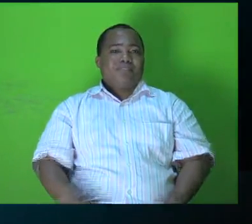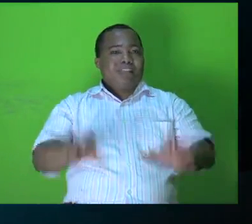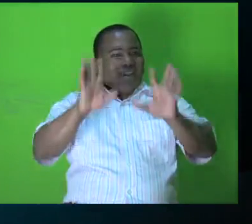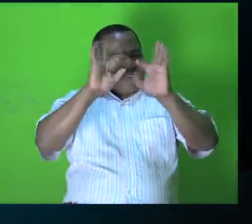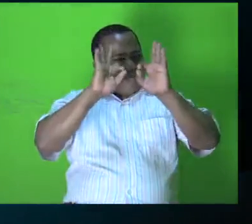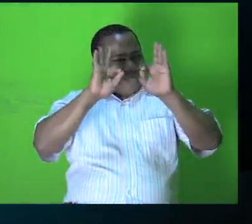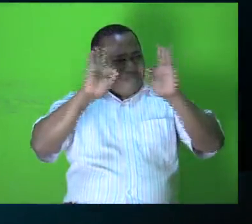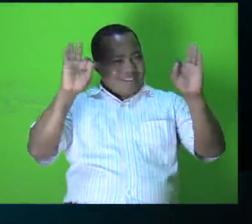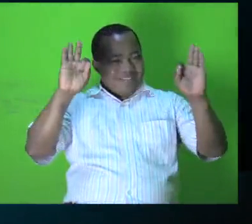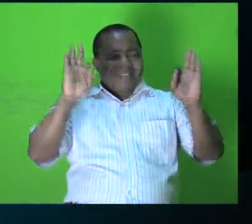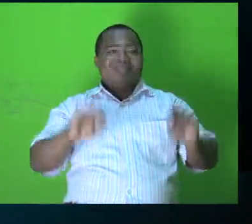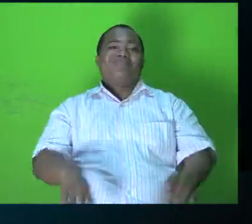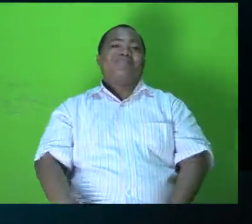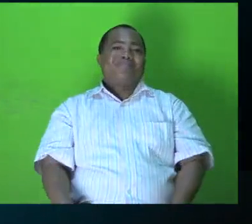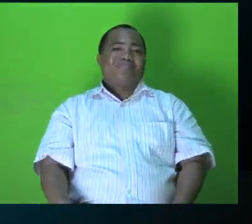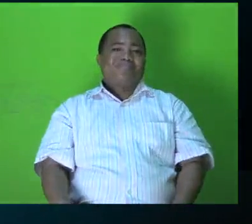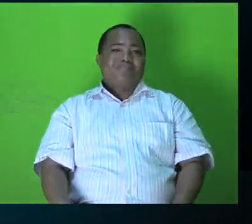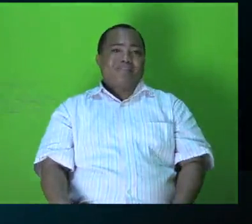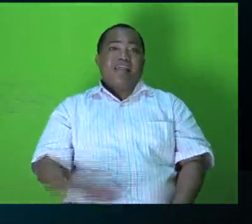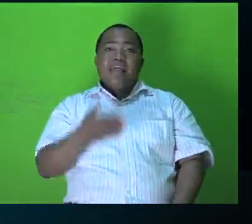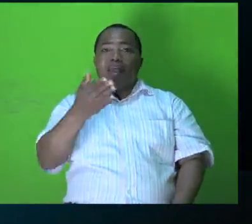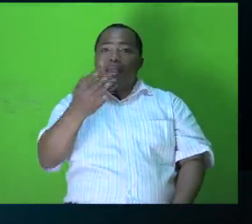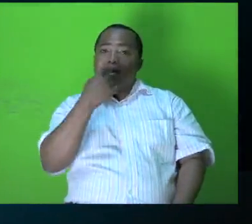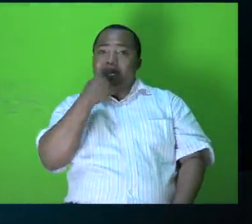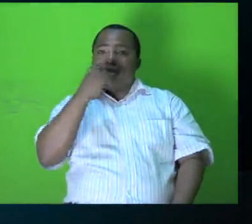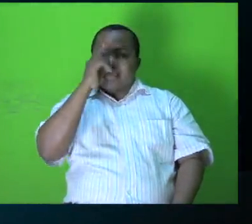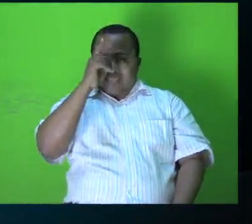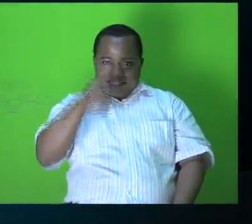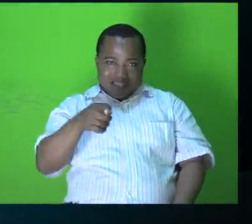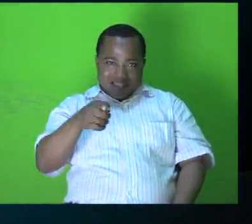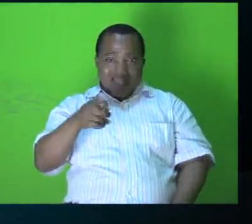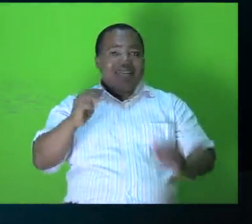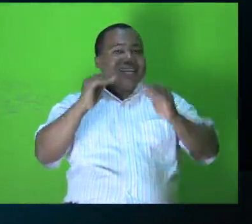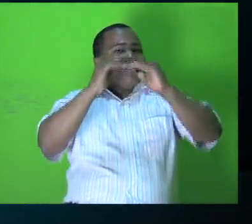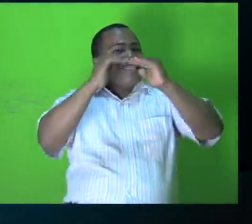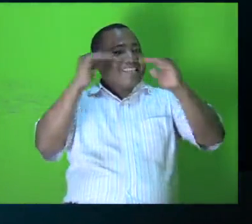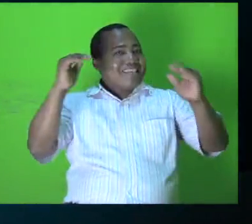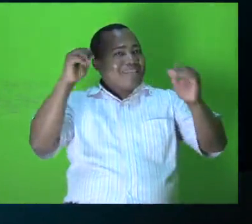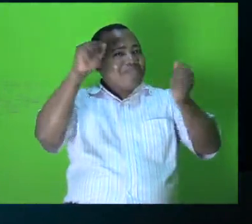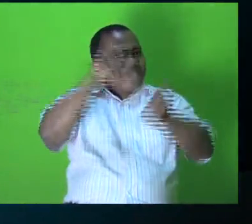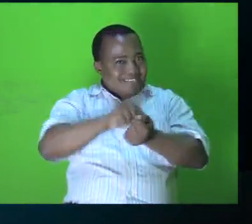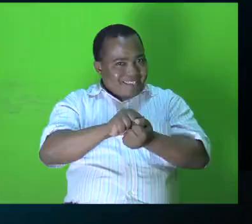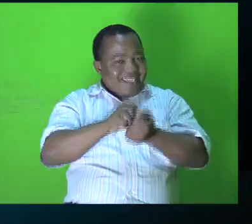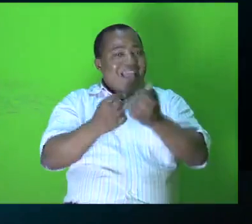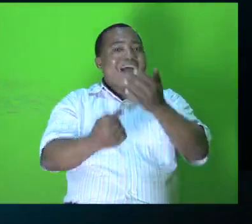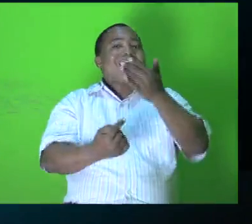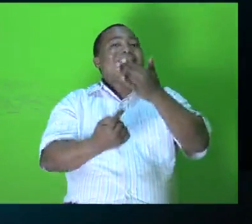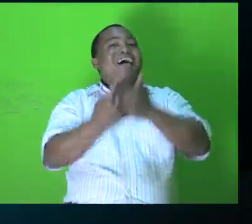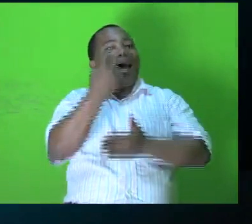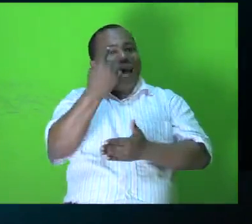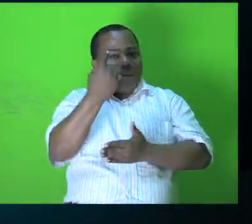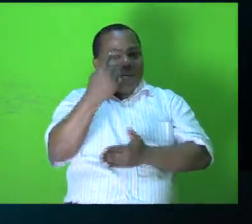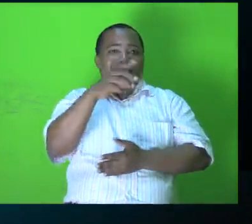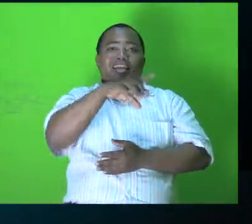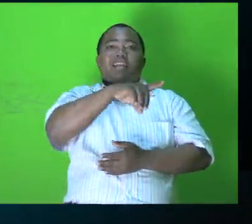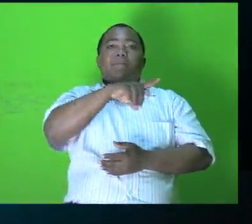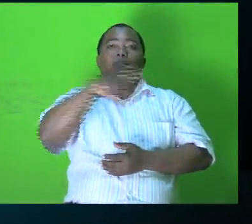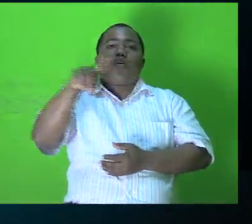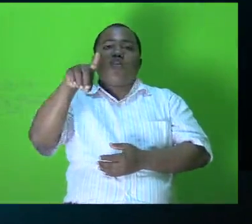Wonderful, my dears. Here we see that the same things has happened in prophase